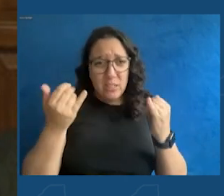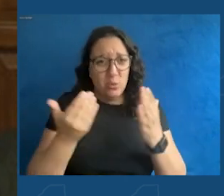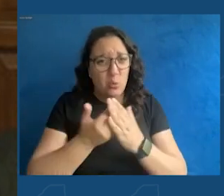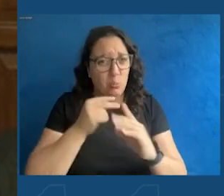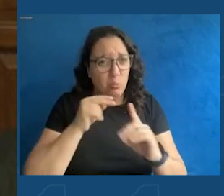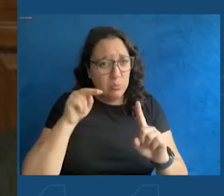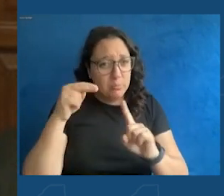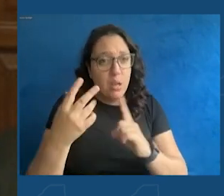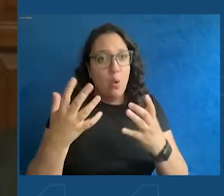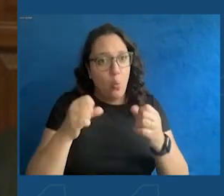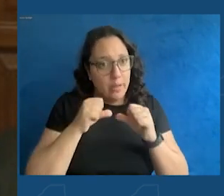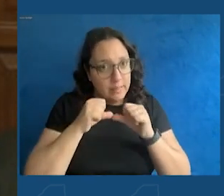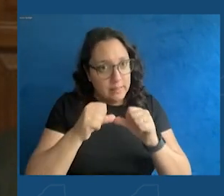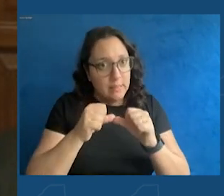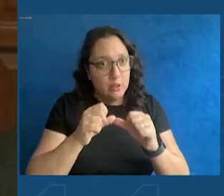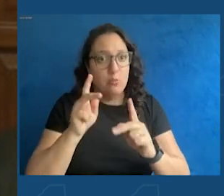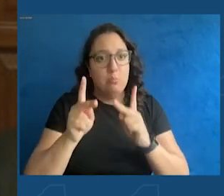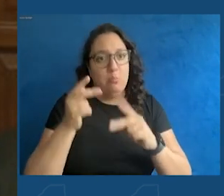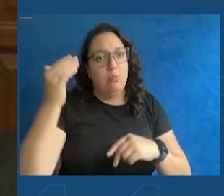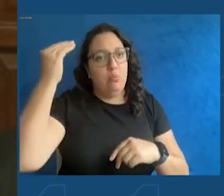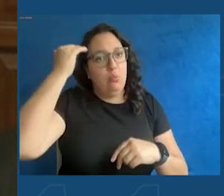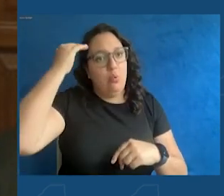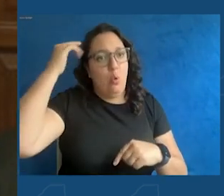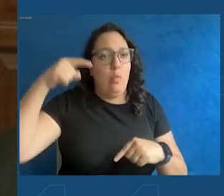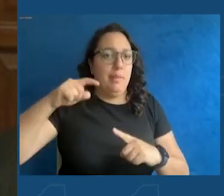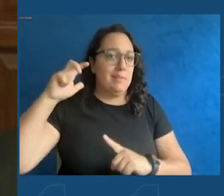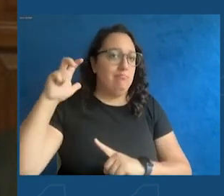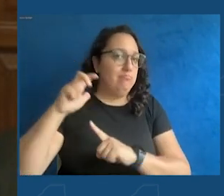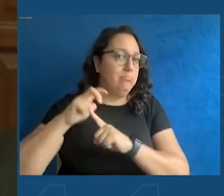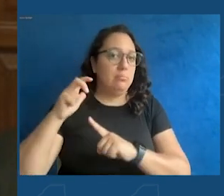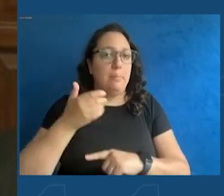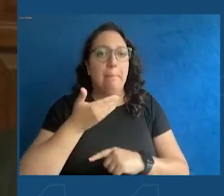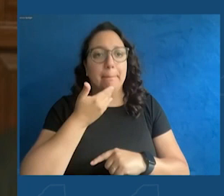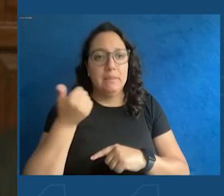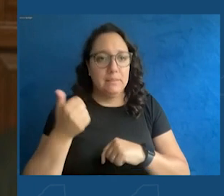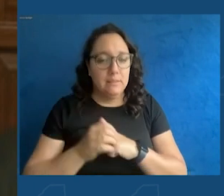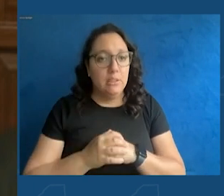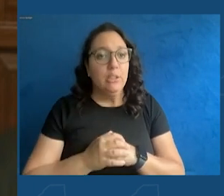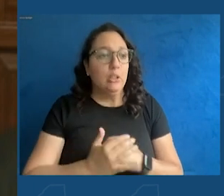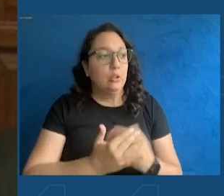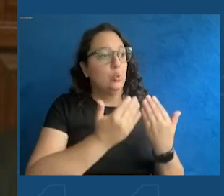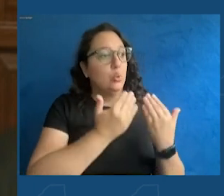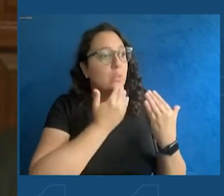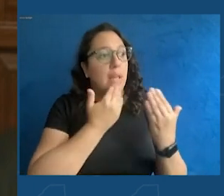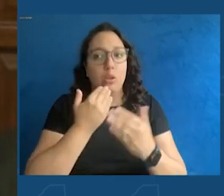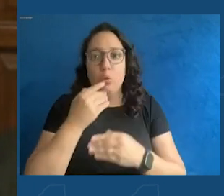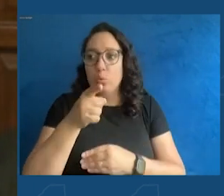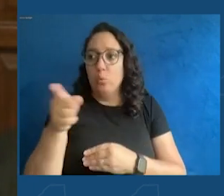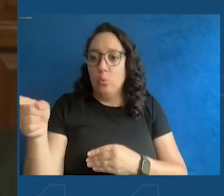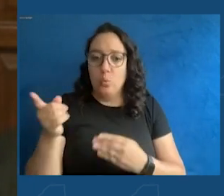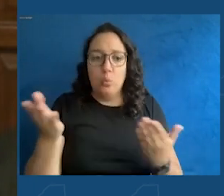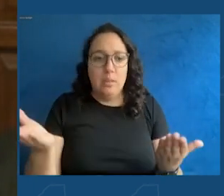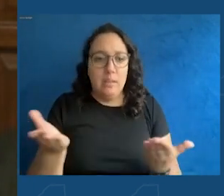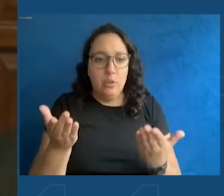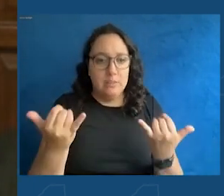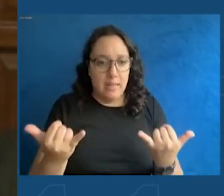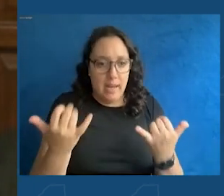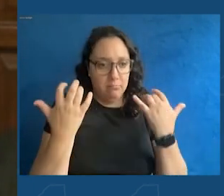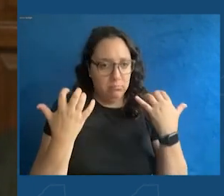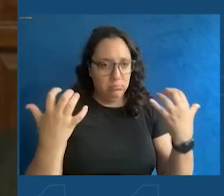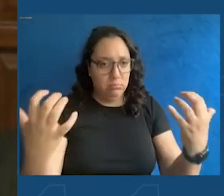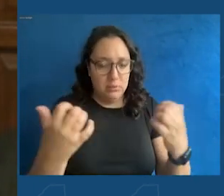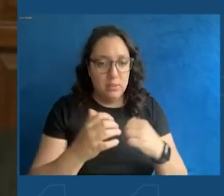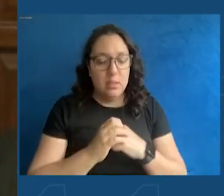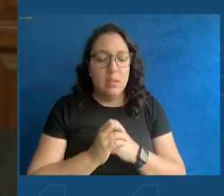that people know is nothing but the best. So thank you to everyone who's here today. I know that this is going to